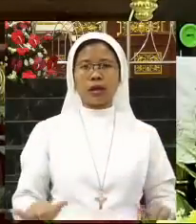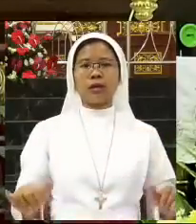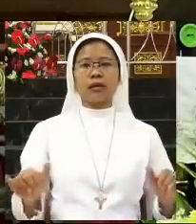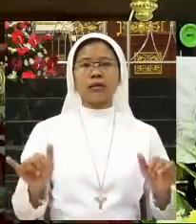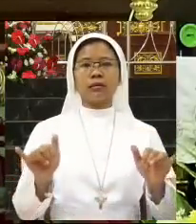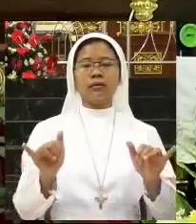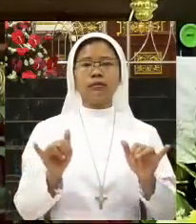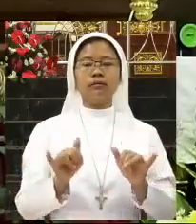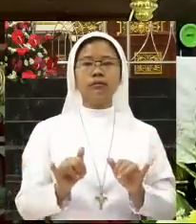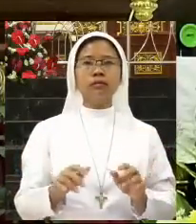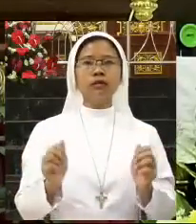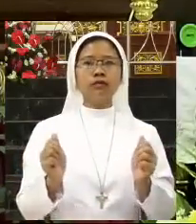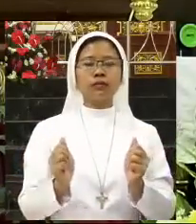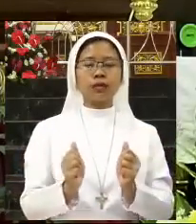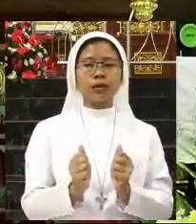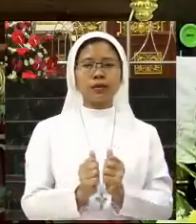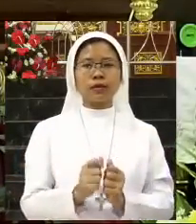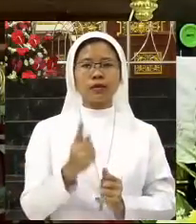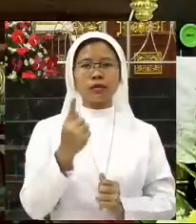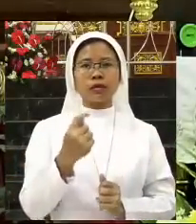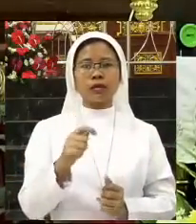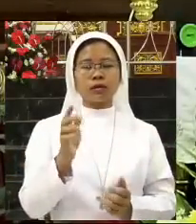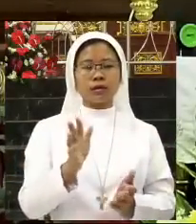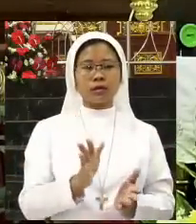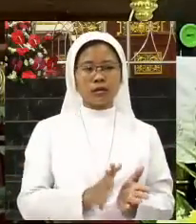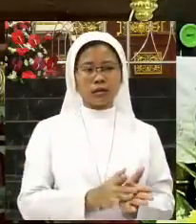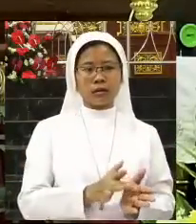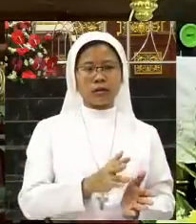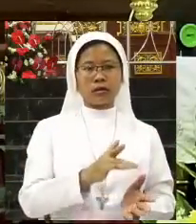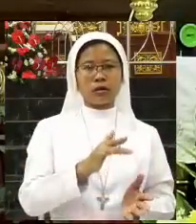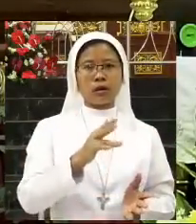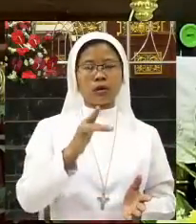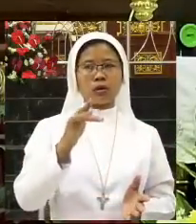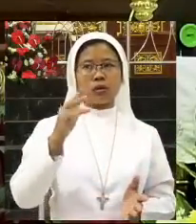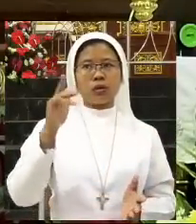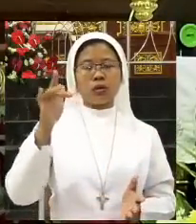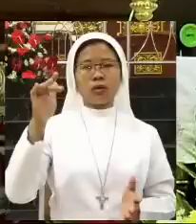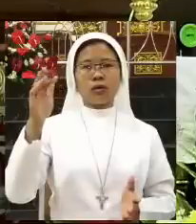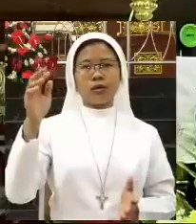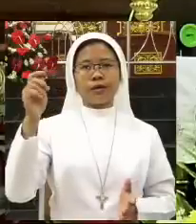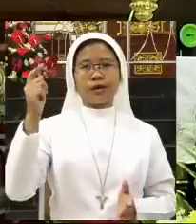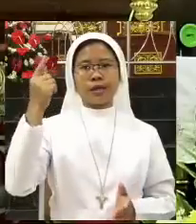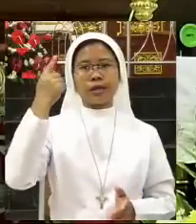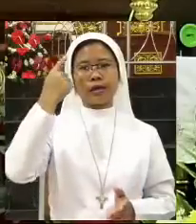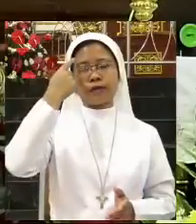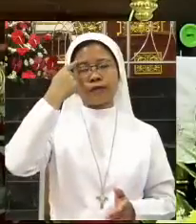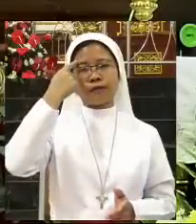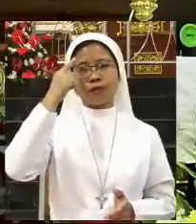Siring man ang